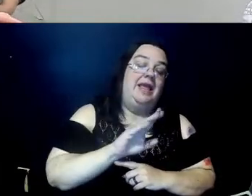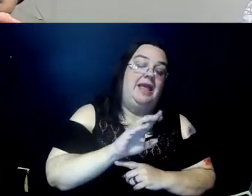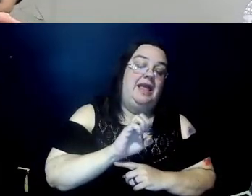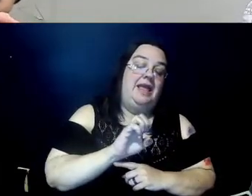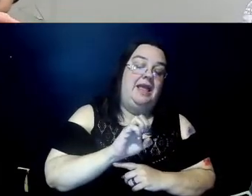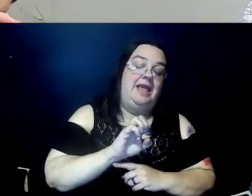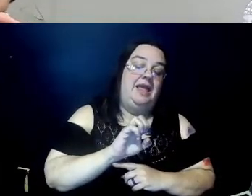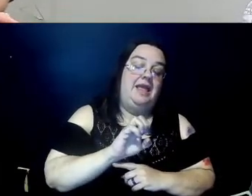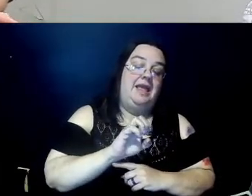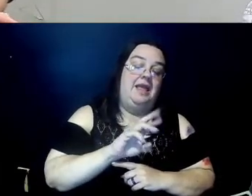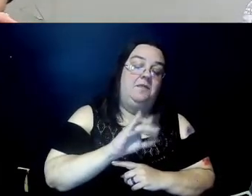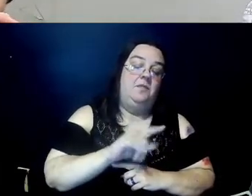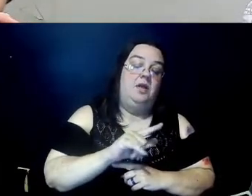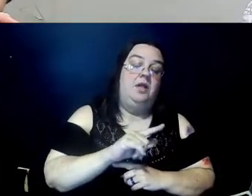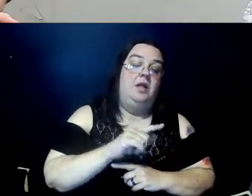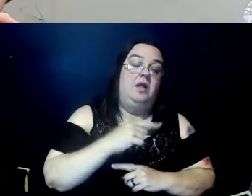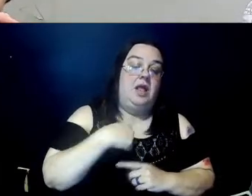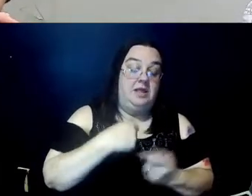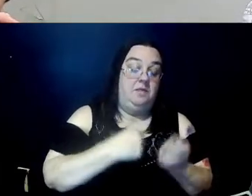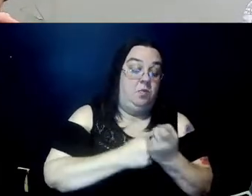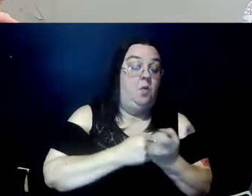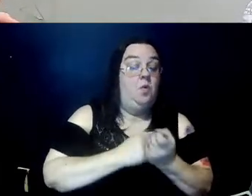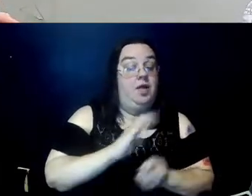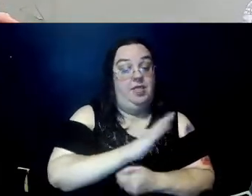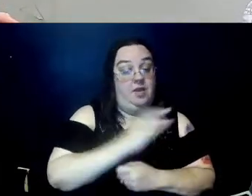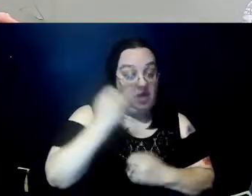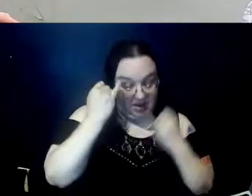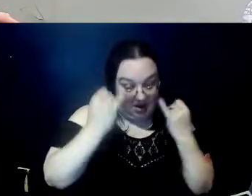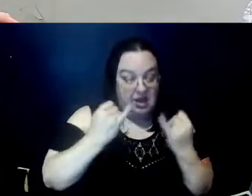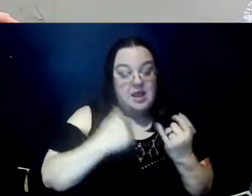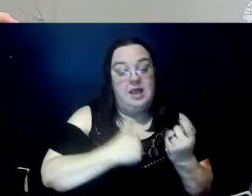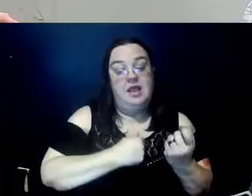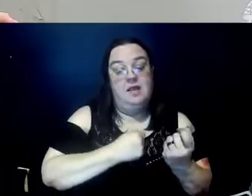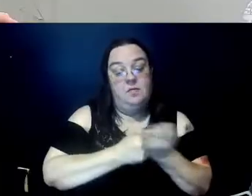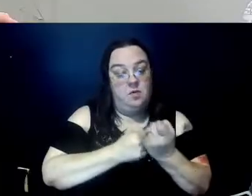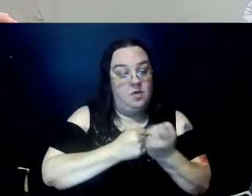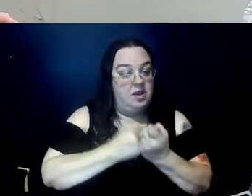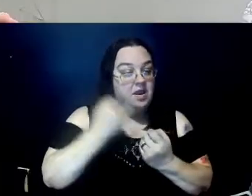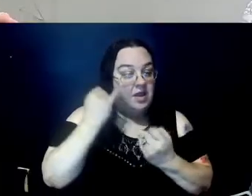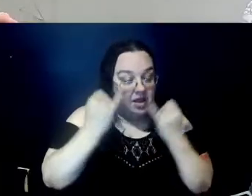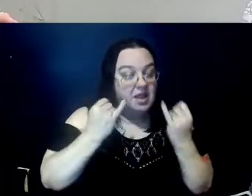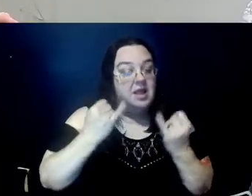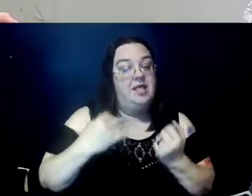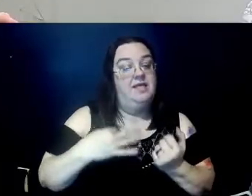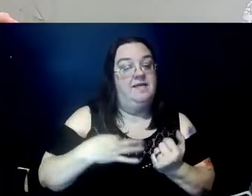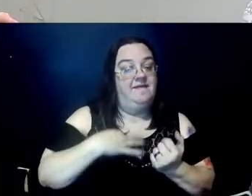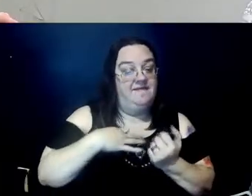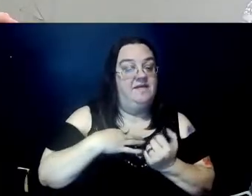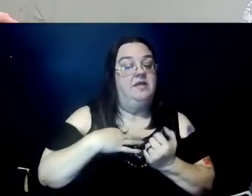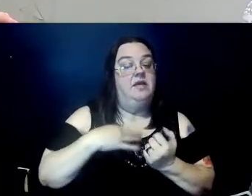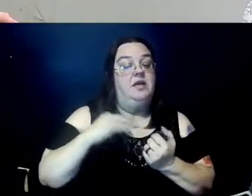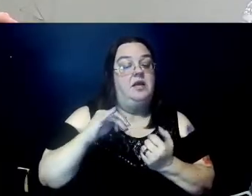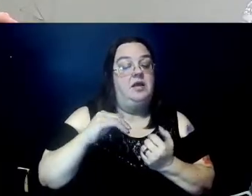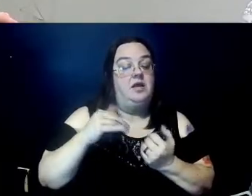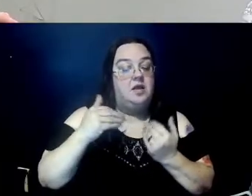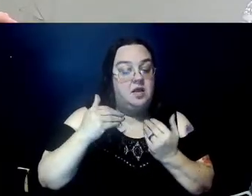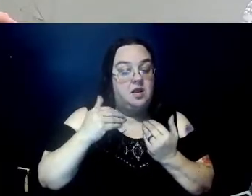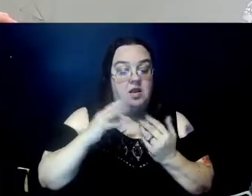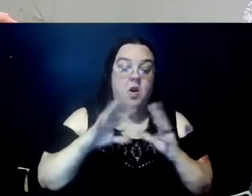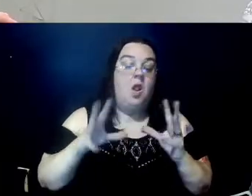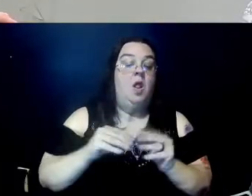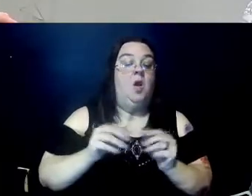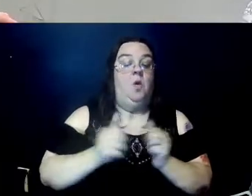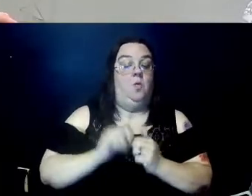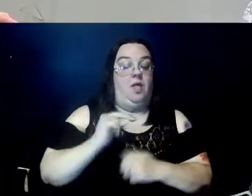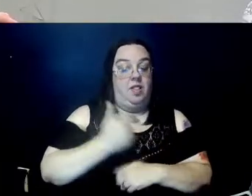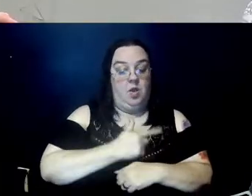Horscher, I support their ideas. I support ideas of volunteers who are no longer with us, who made sure